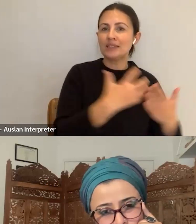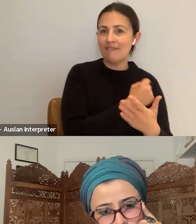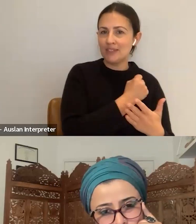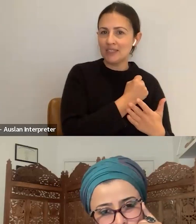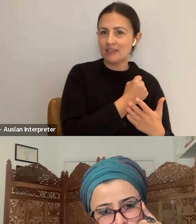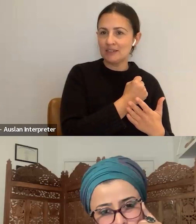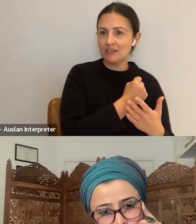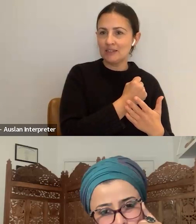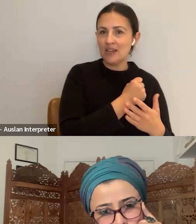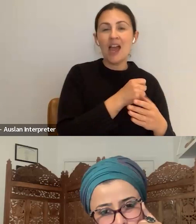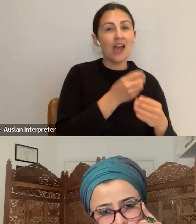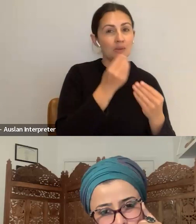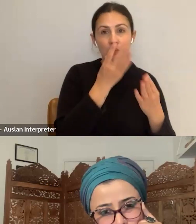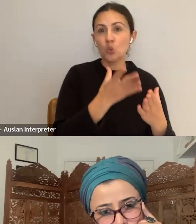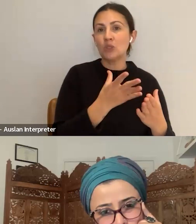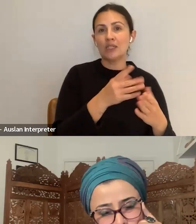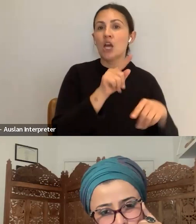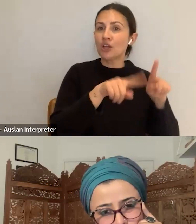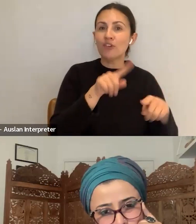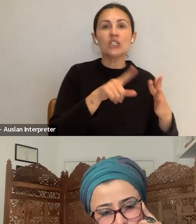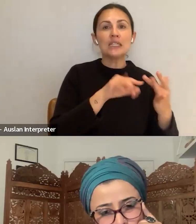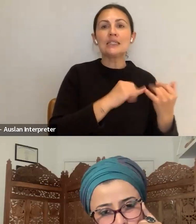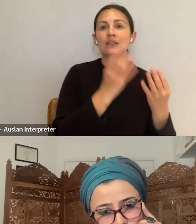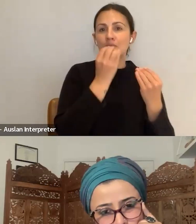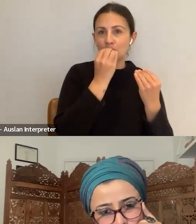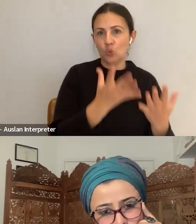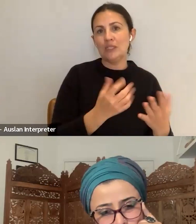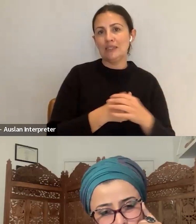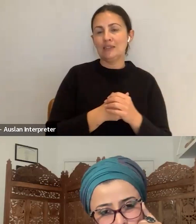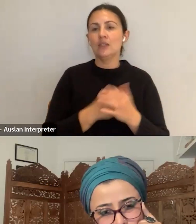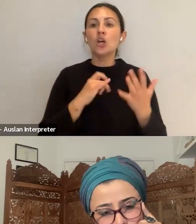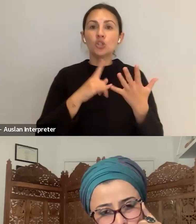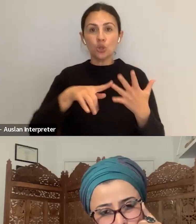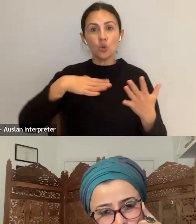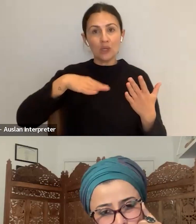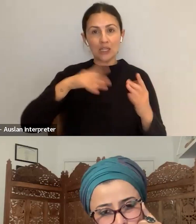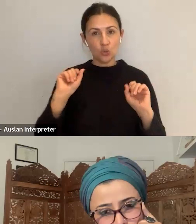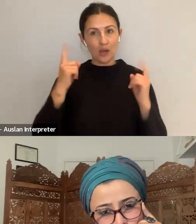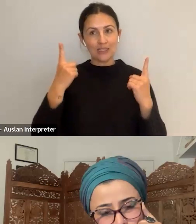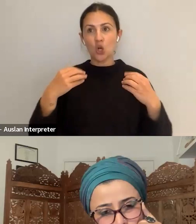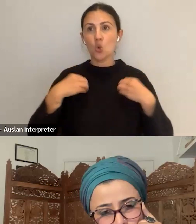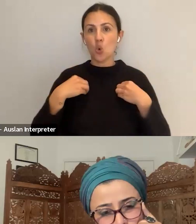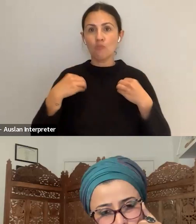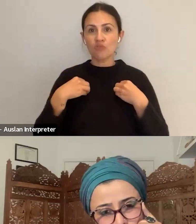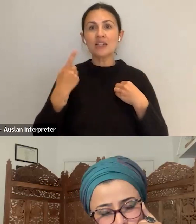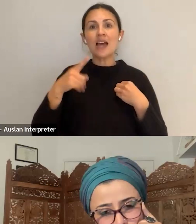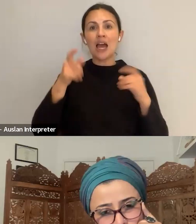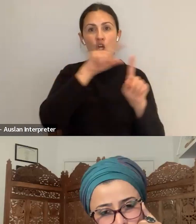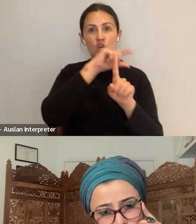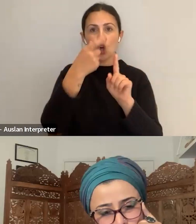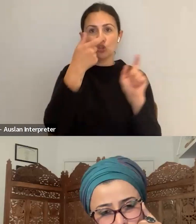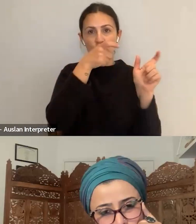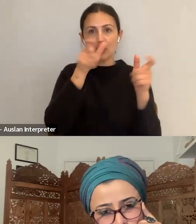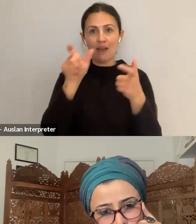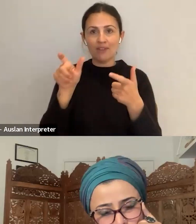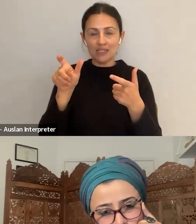diversity and the beauty in that. And it's shifting the way that we do things and understanding that corporate and cultural governance do not have to sit in